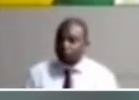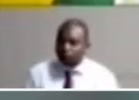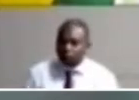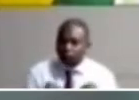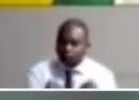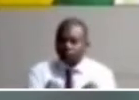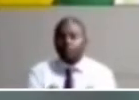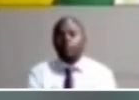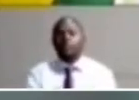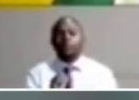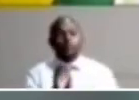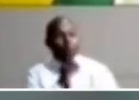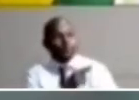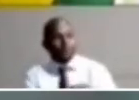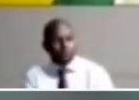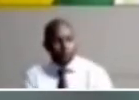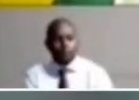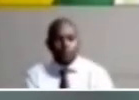to hospital.